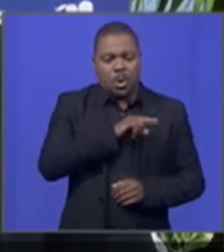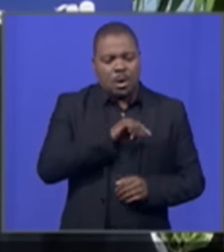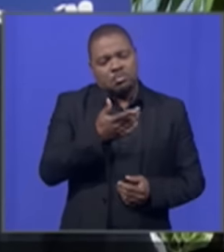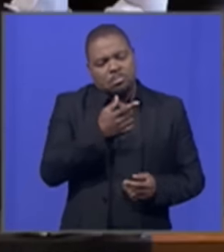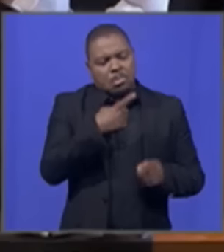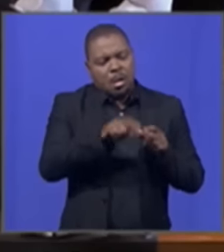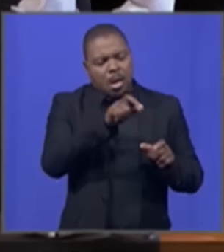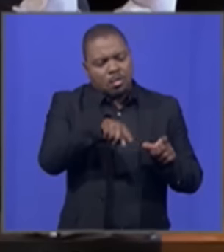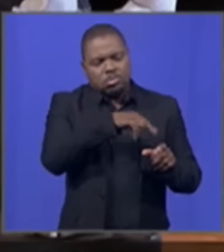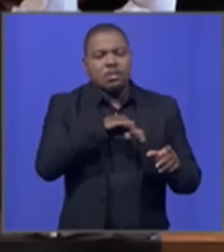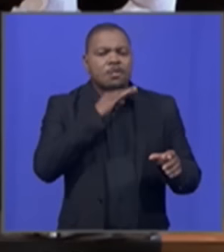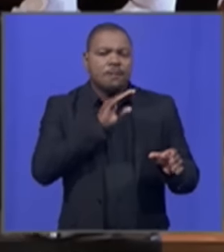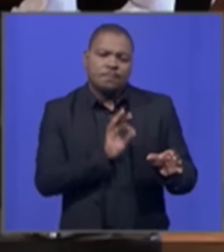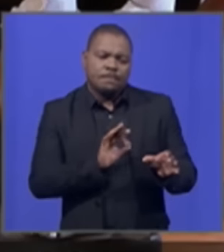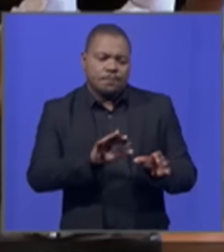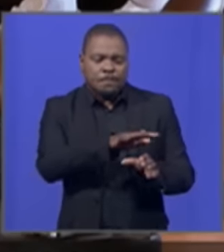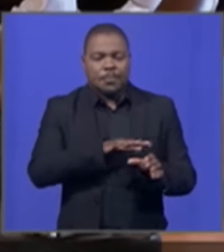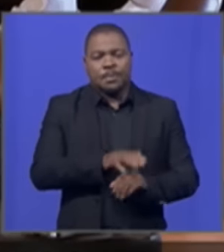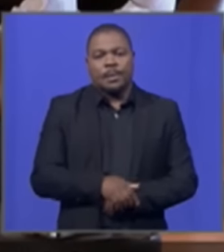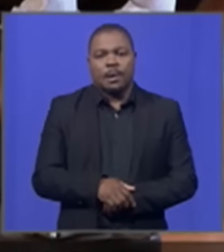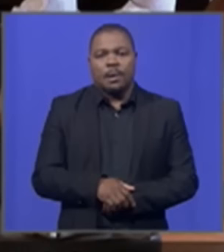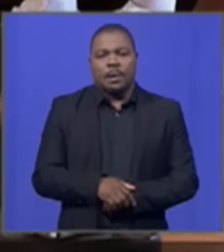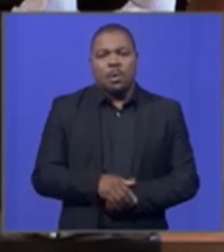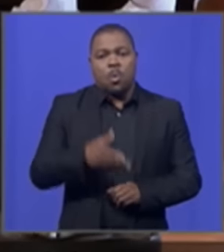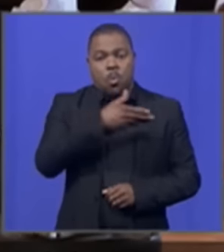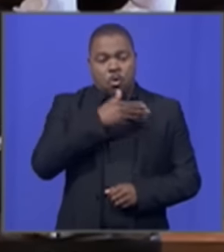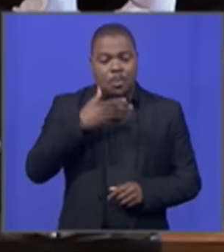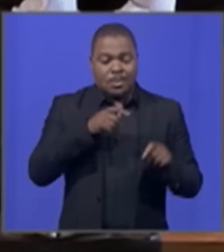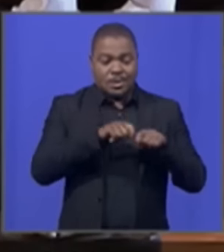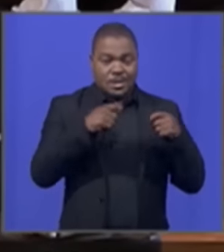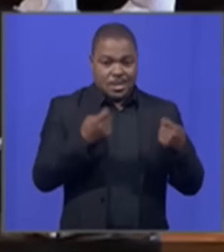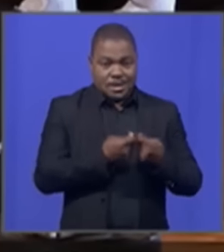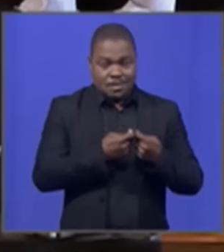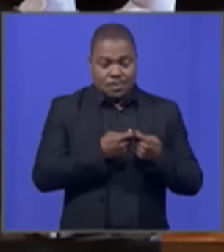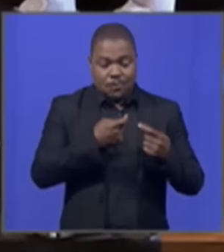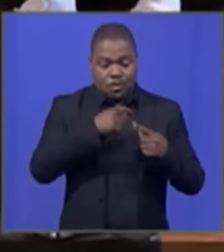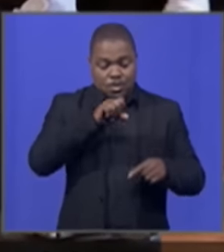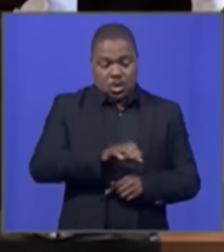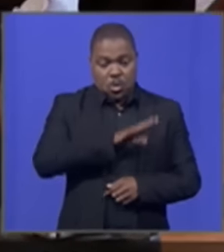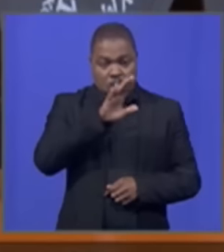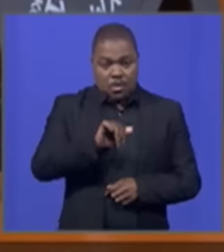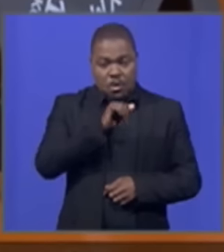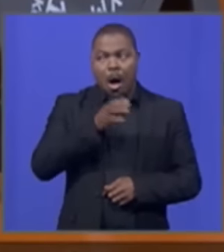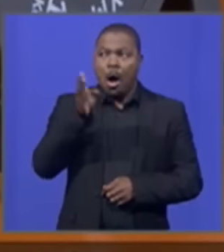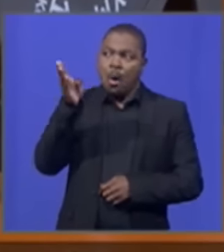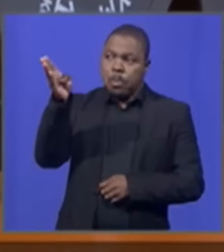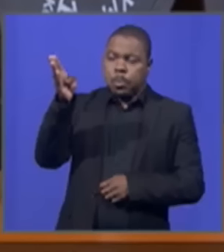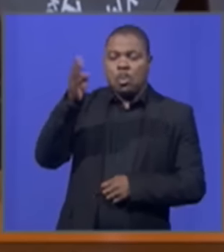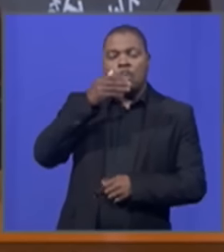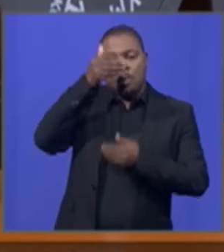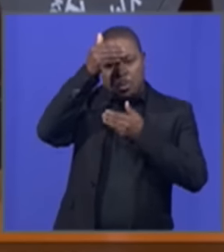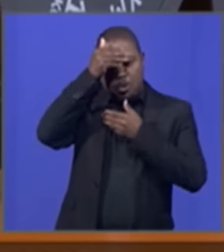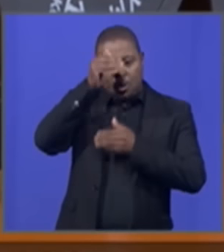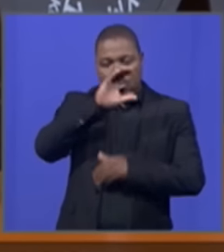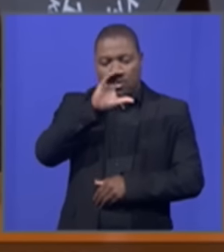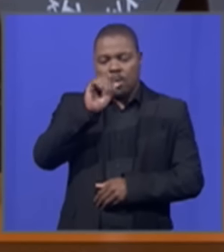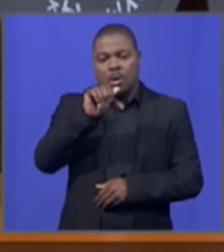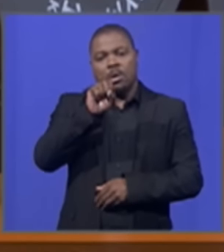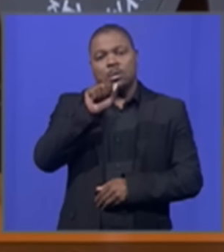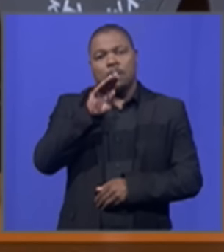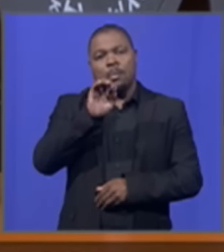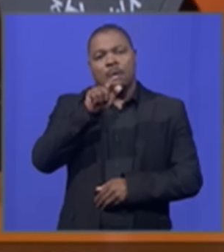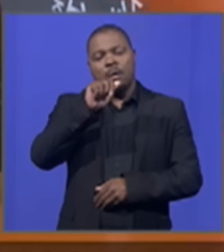that we've chosen. Sehlopha sa basadi sa Afrika Borwa sa kgwele ya maoto se ka Casablanca go la Morocco go tsenela dipapadi